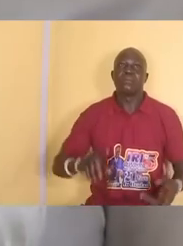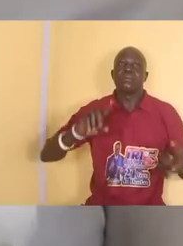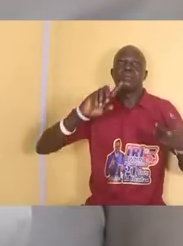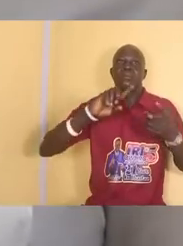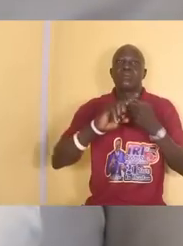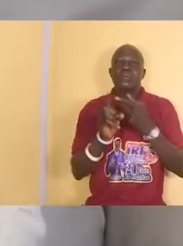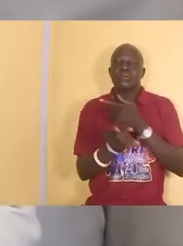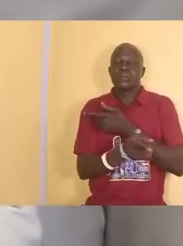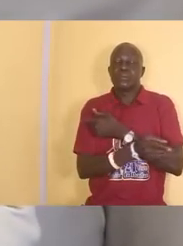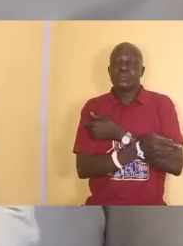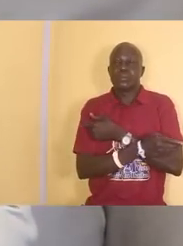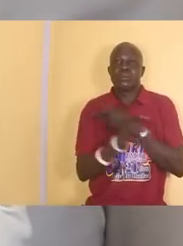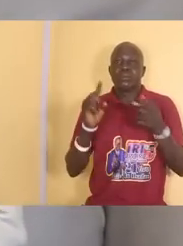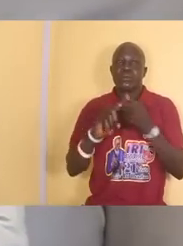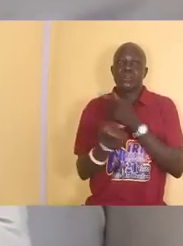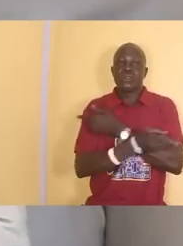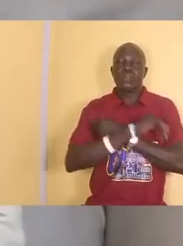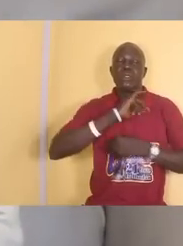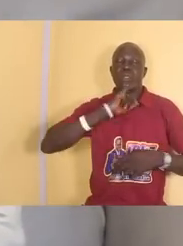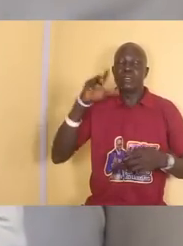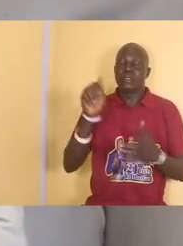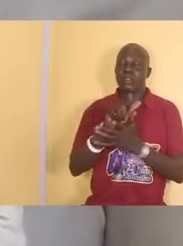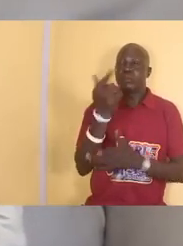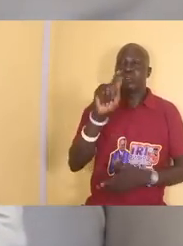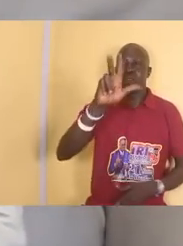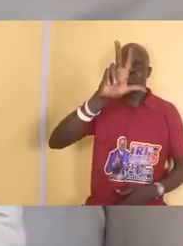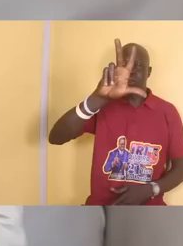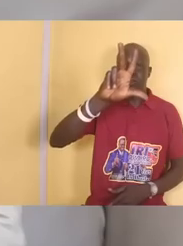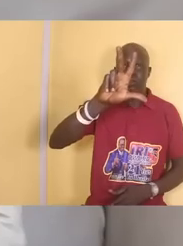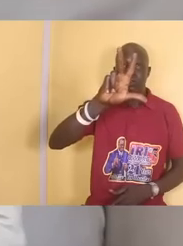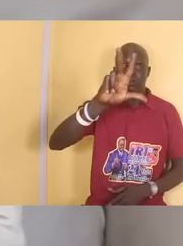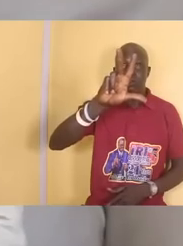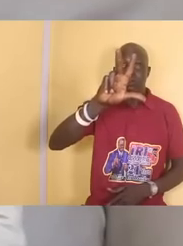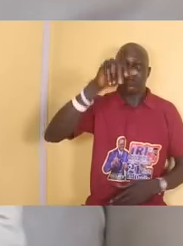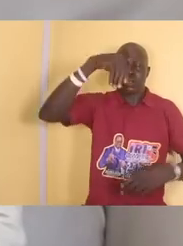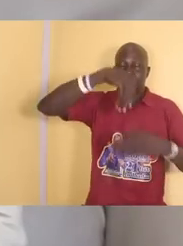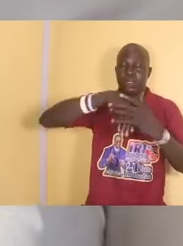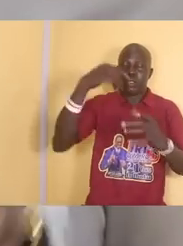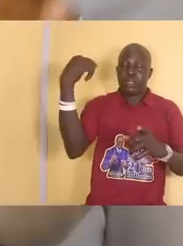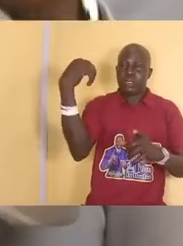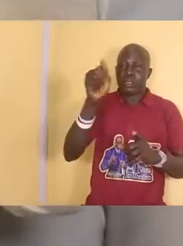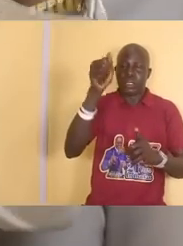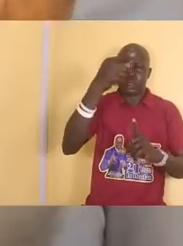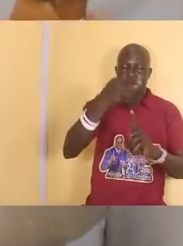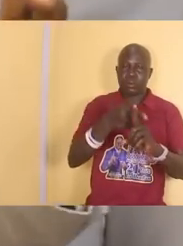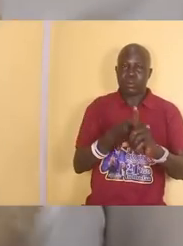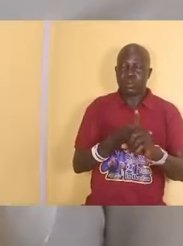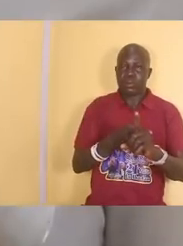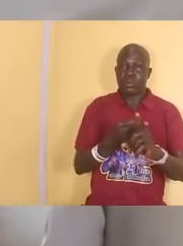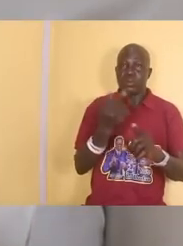ojo keta o le ni ogun today 23rd ninu osu kewa of the 10th month